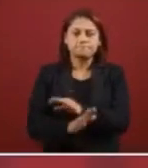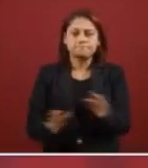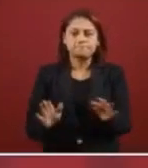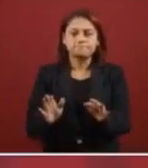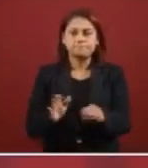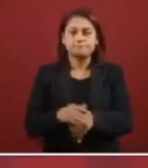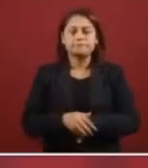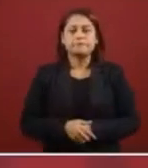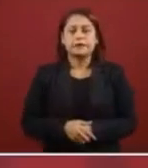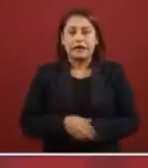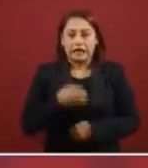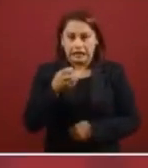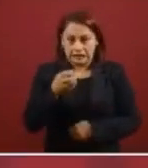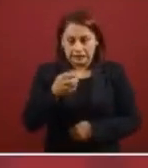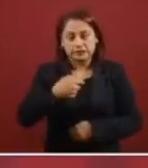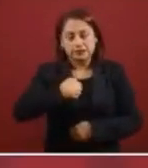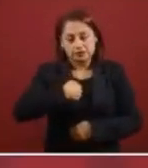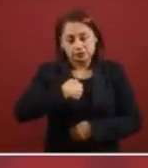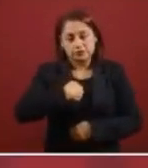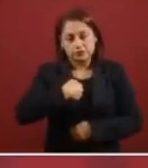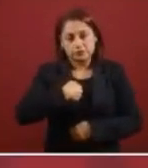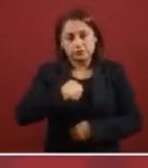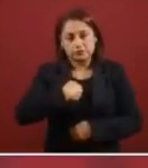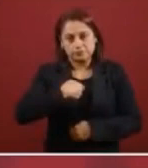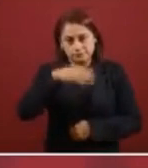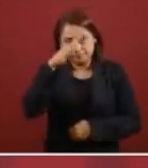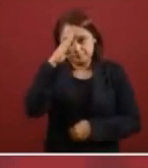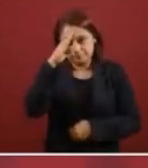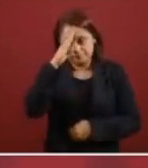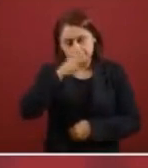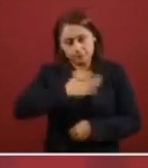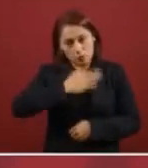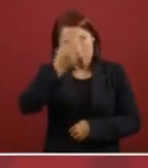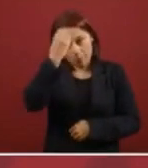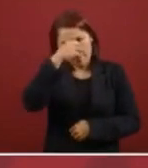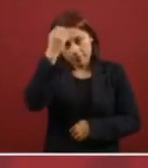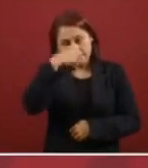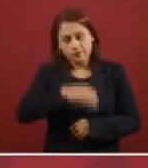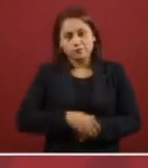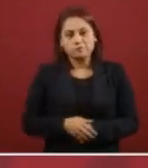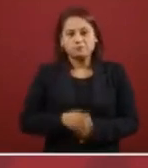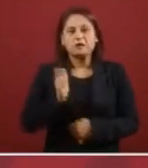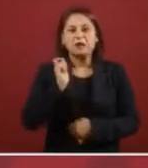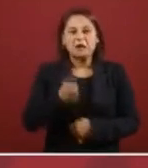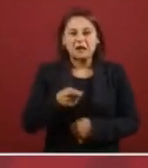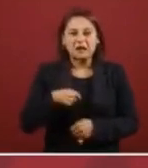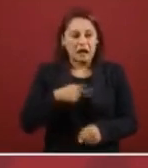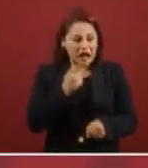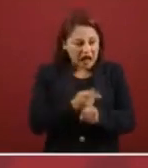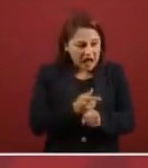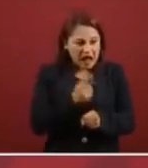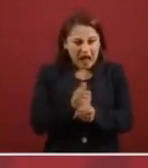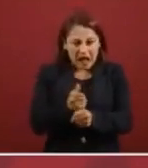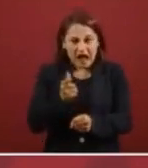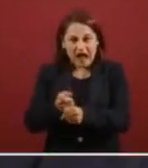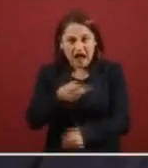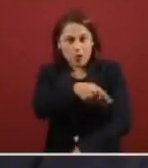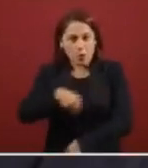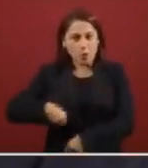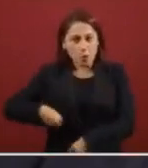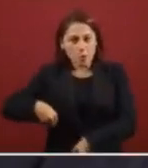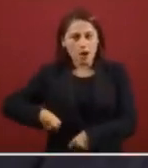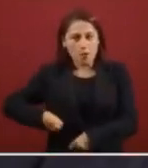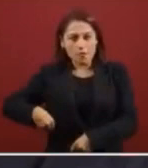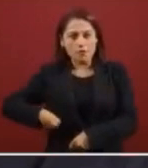será mi postura, that was my position, no desatar la persecución, not to start with